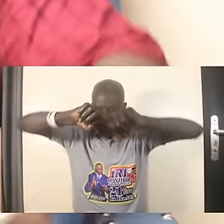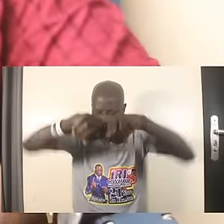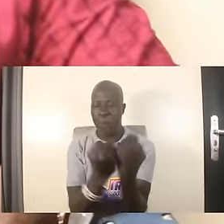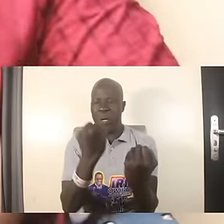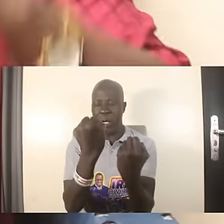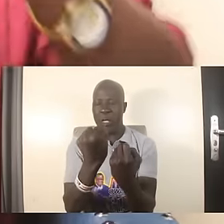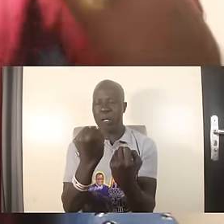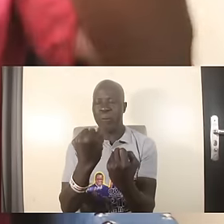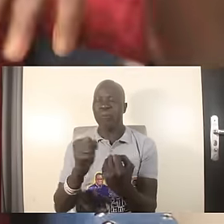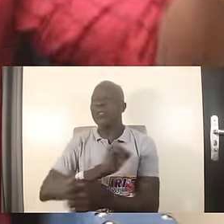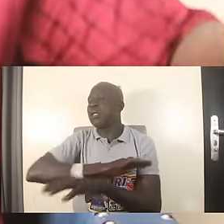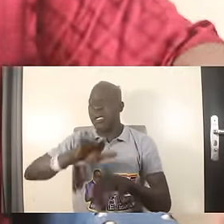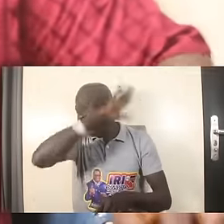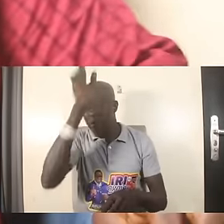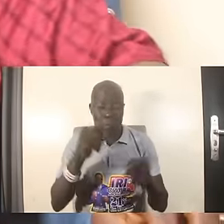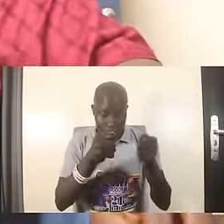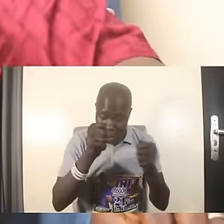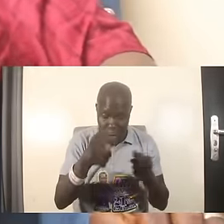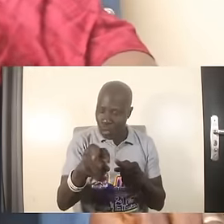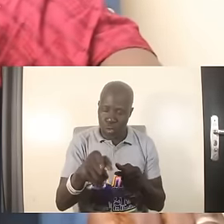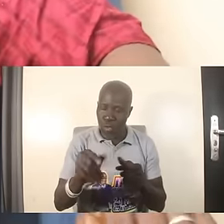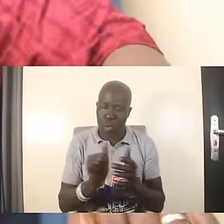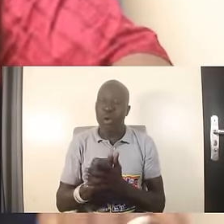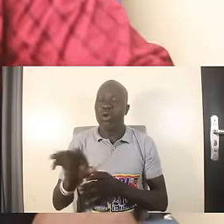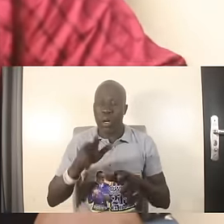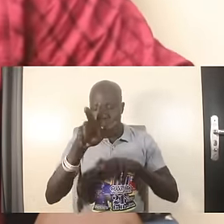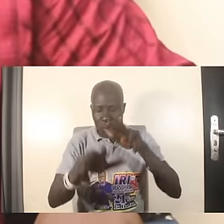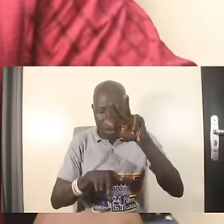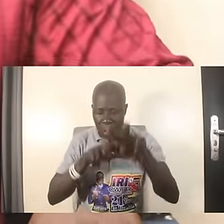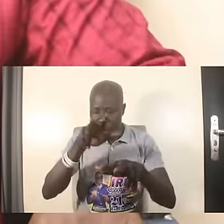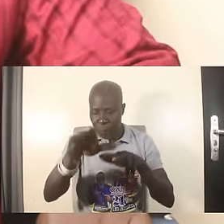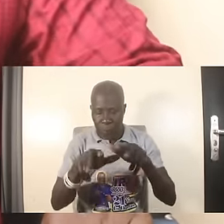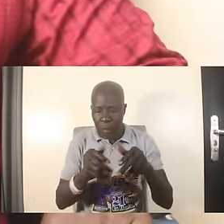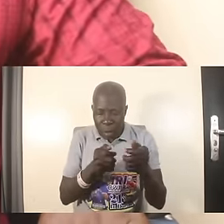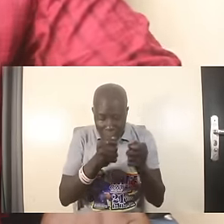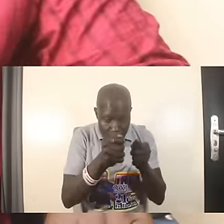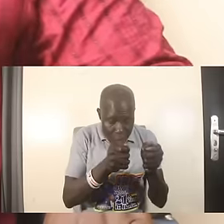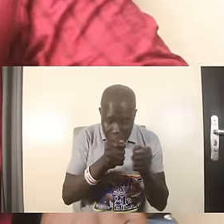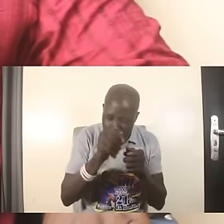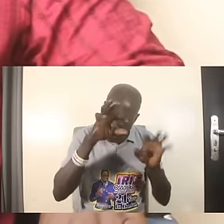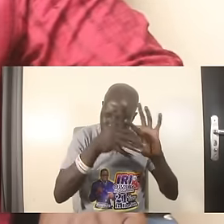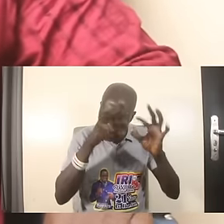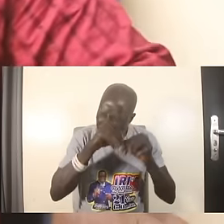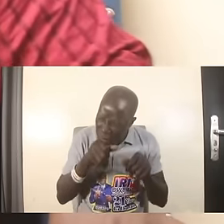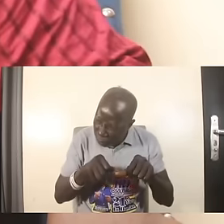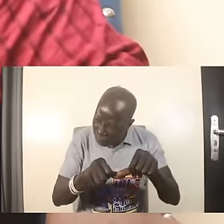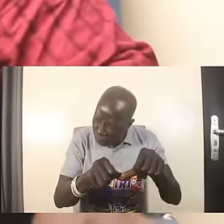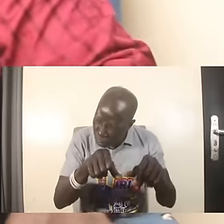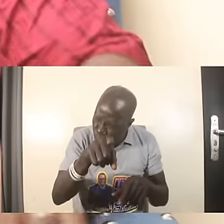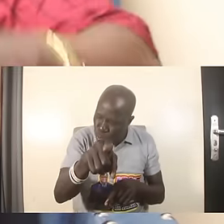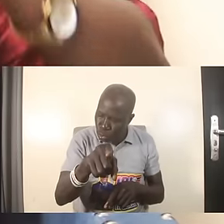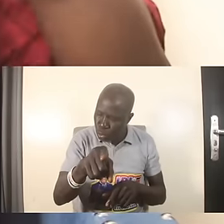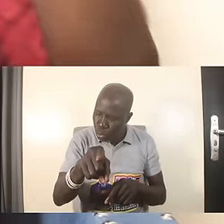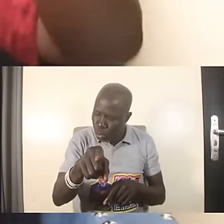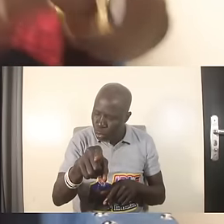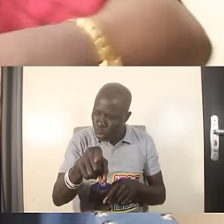that? It will spark and break. No, you need monitor. You will not be able to monitor. Oh, you are working. Money monitor the spirit in there. They say I want